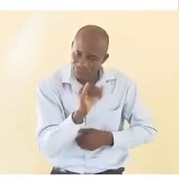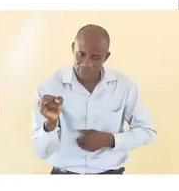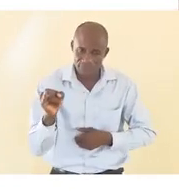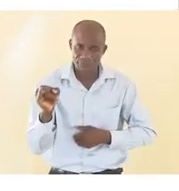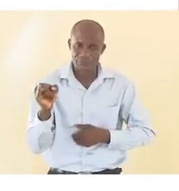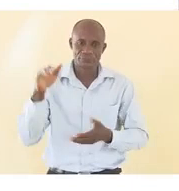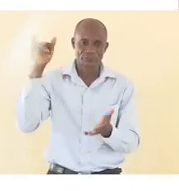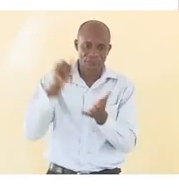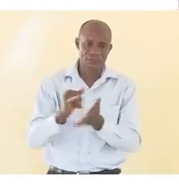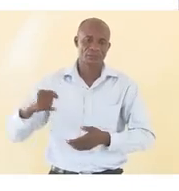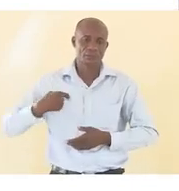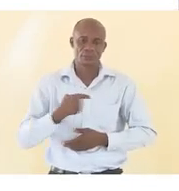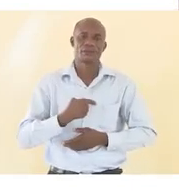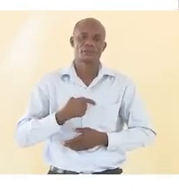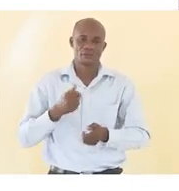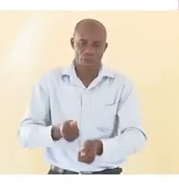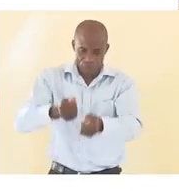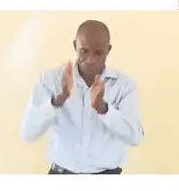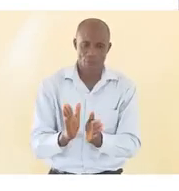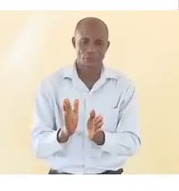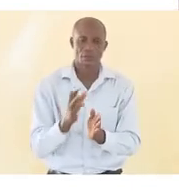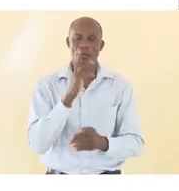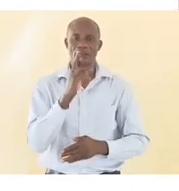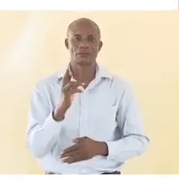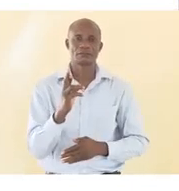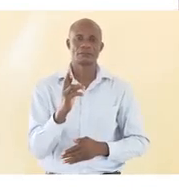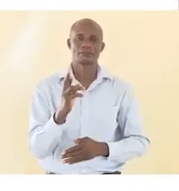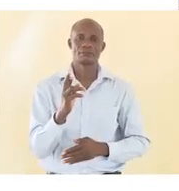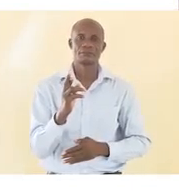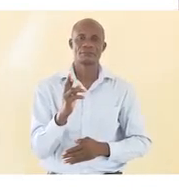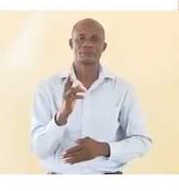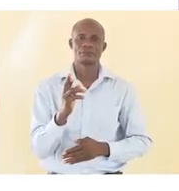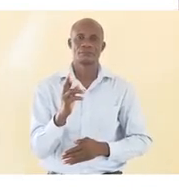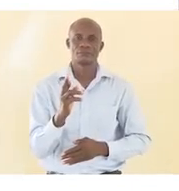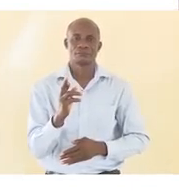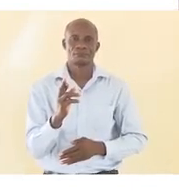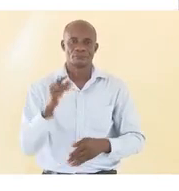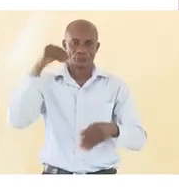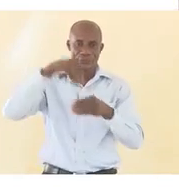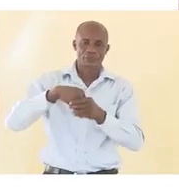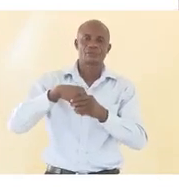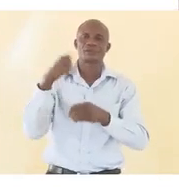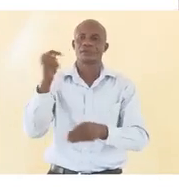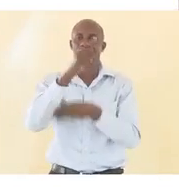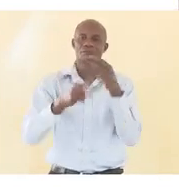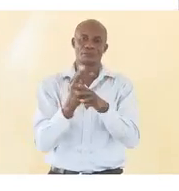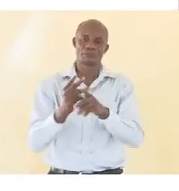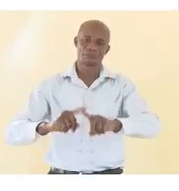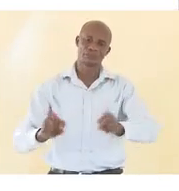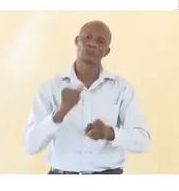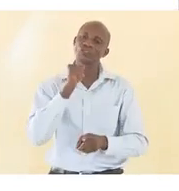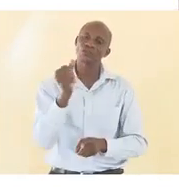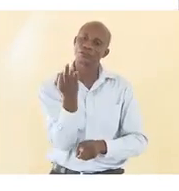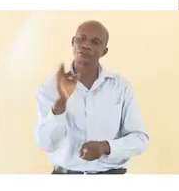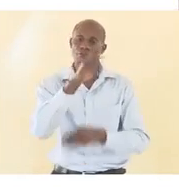saying that we, his followers, are, quote, in the world,